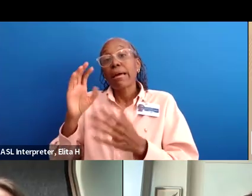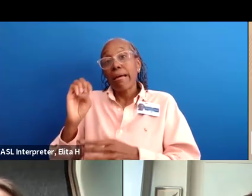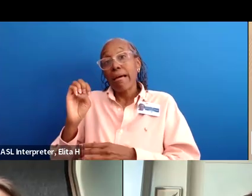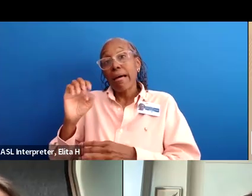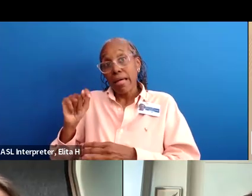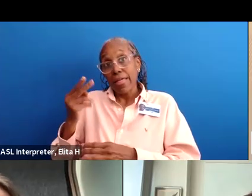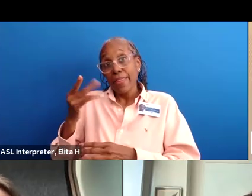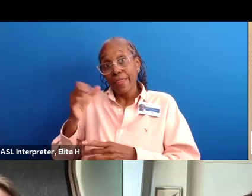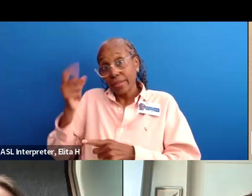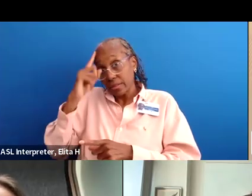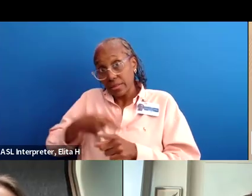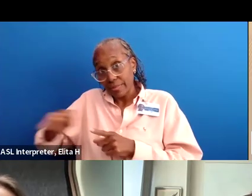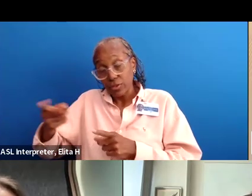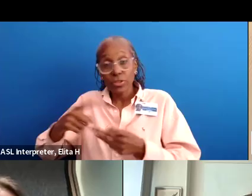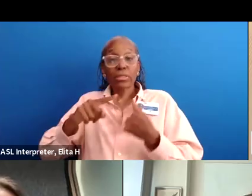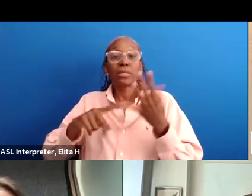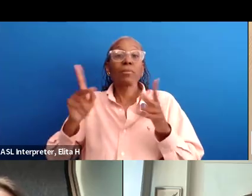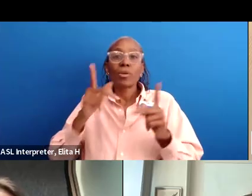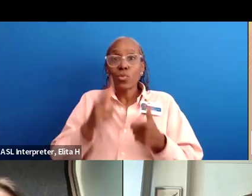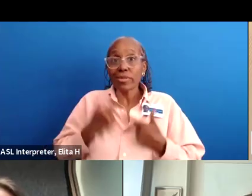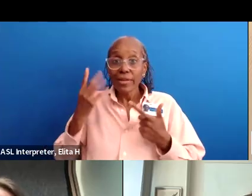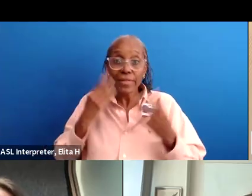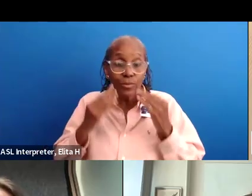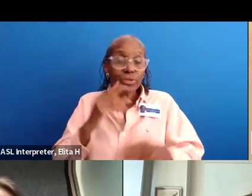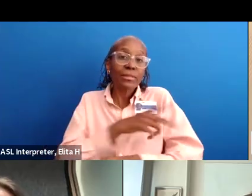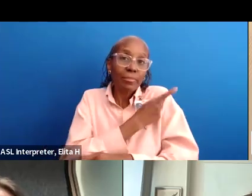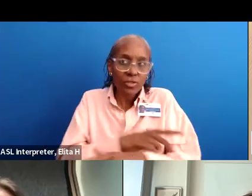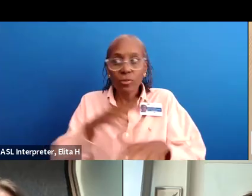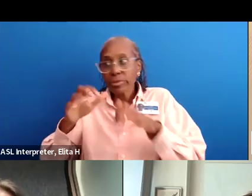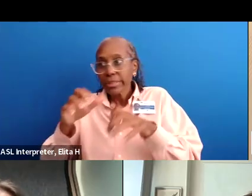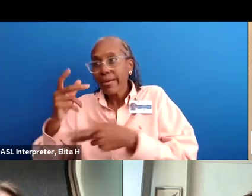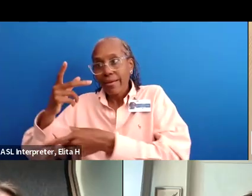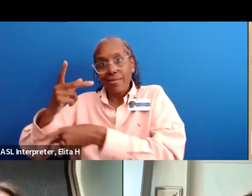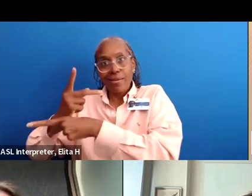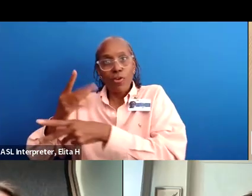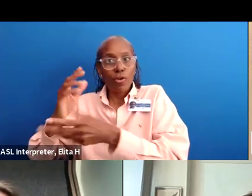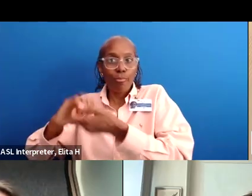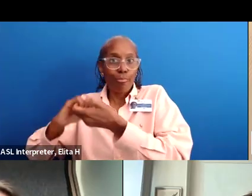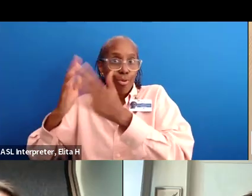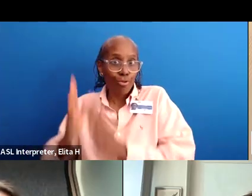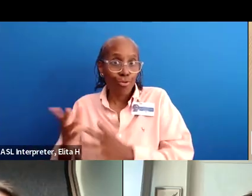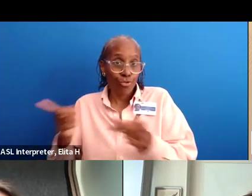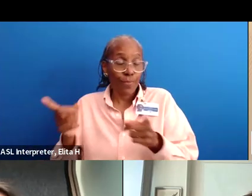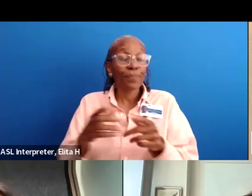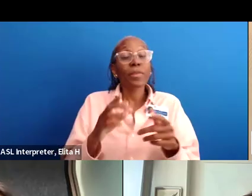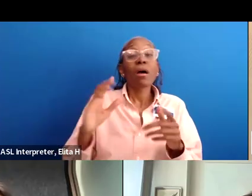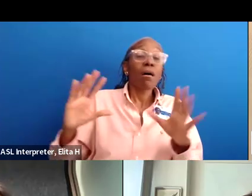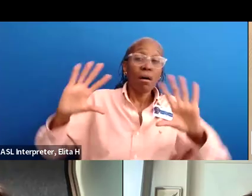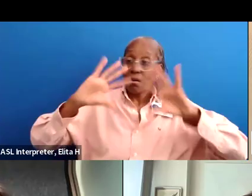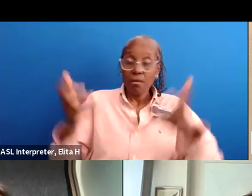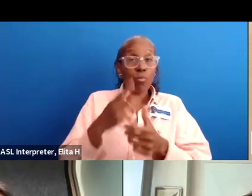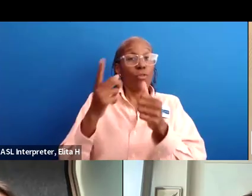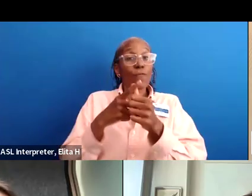and most importantly, people with lived experience of paralysis and their care partners. And we are actually the first